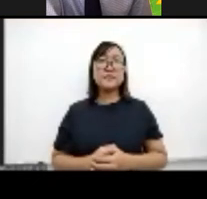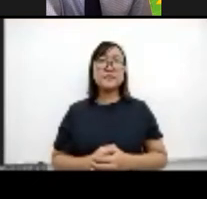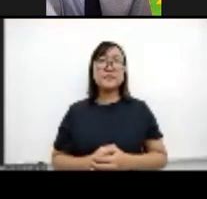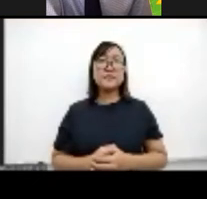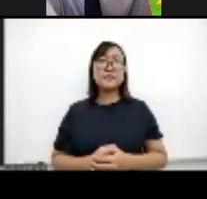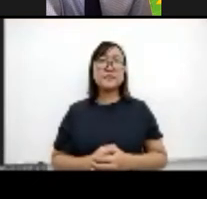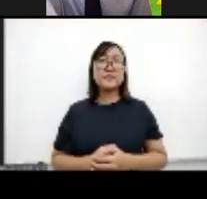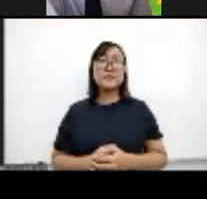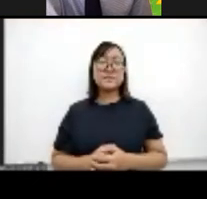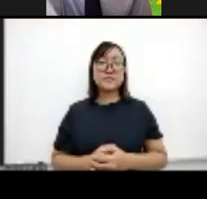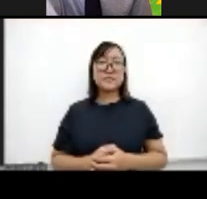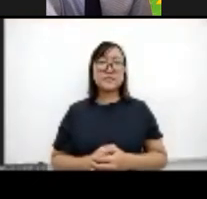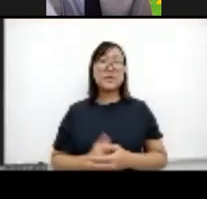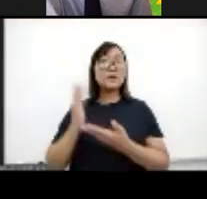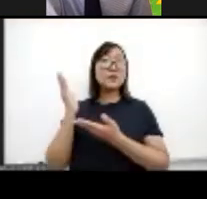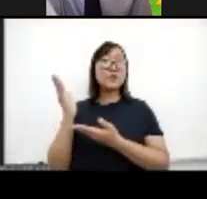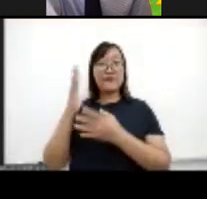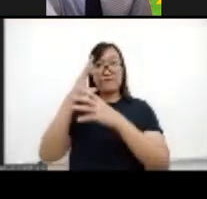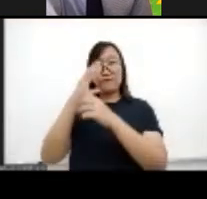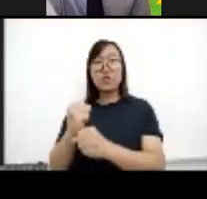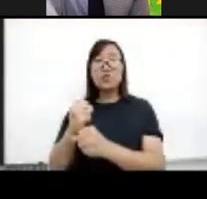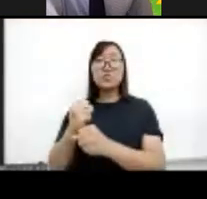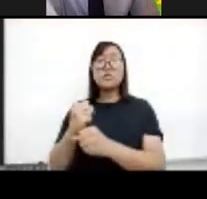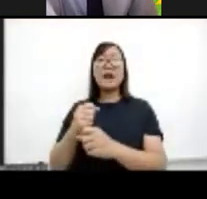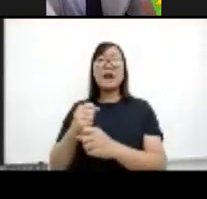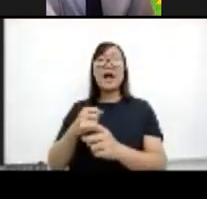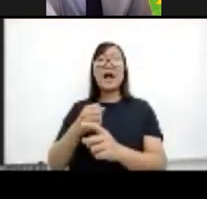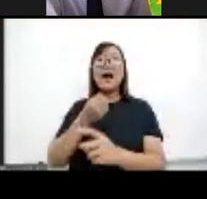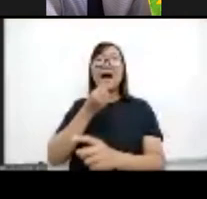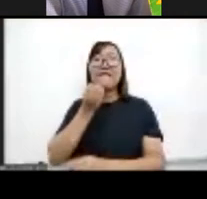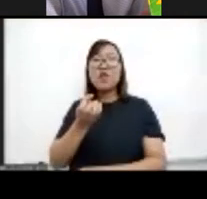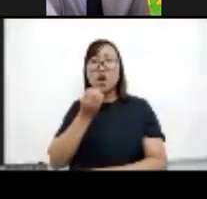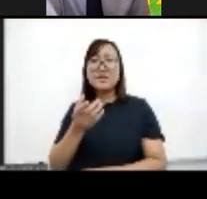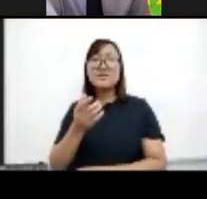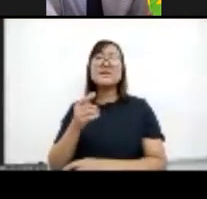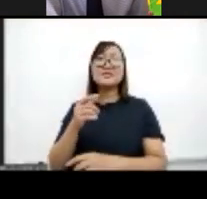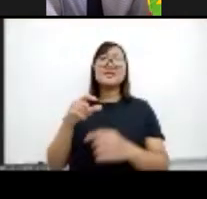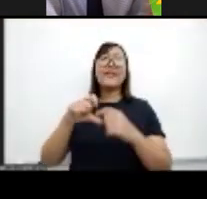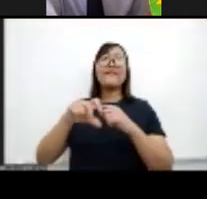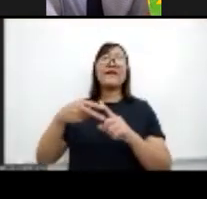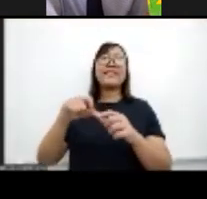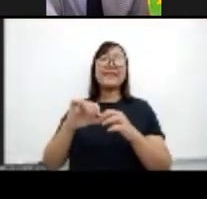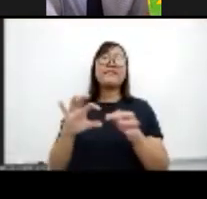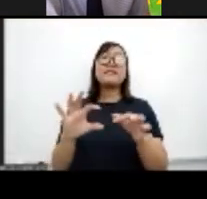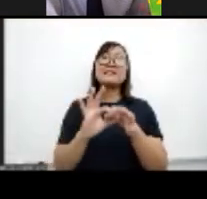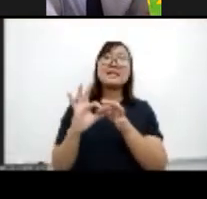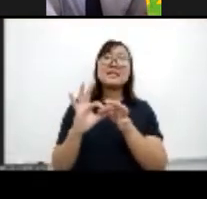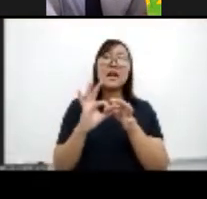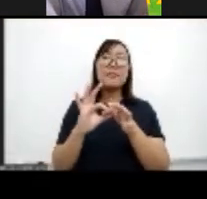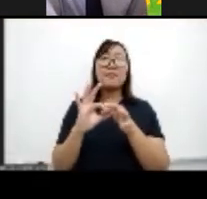khai Cooperation asli buildings and share information about the